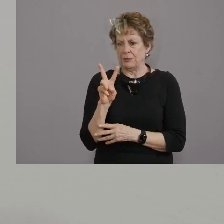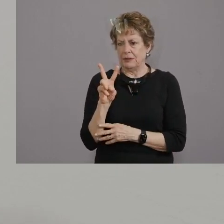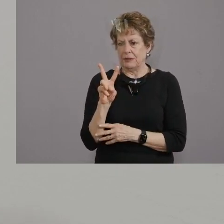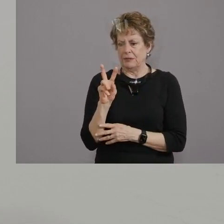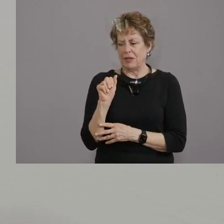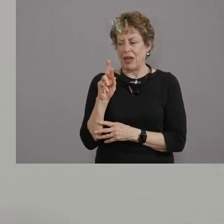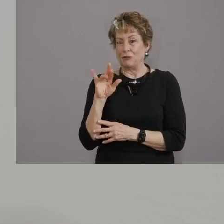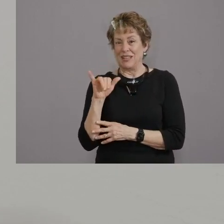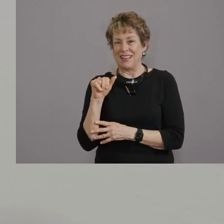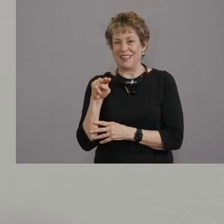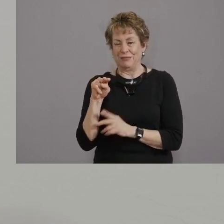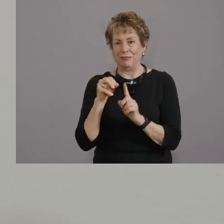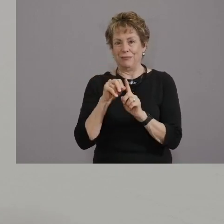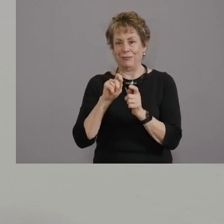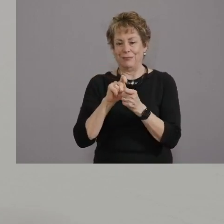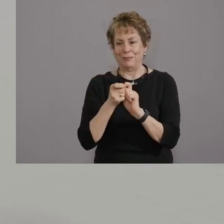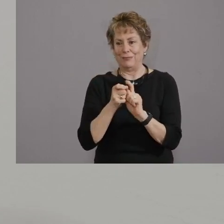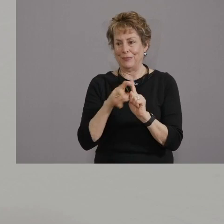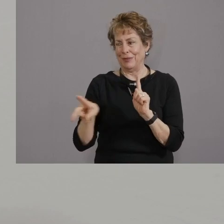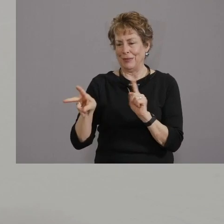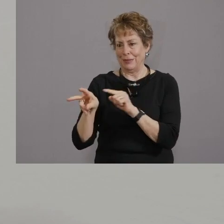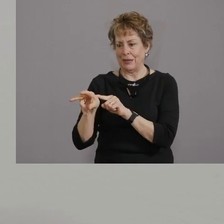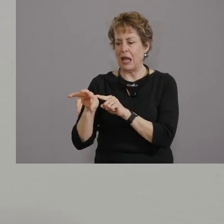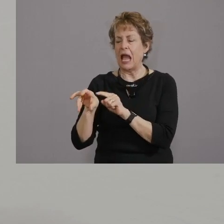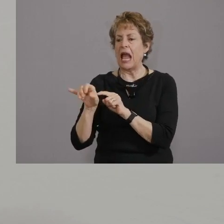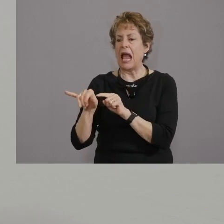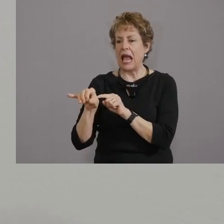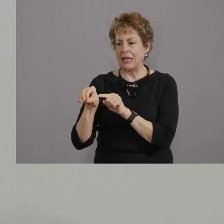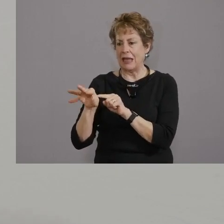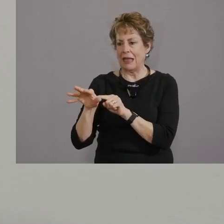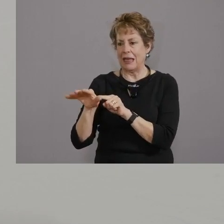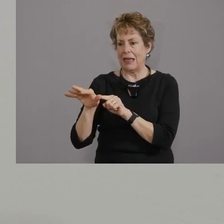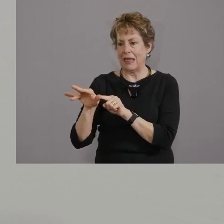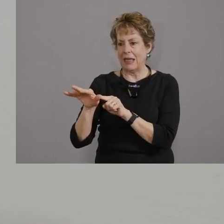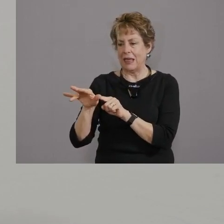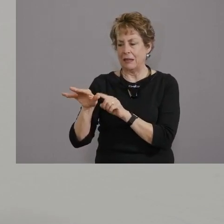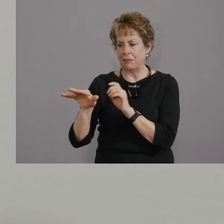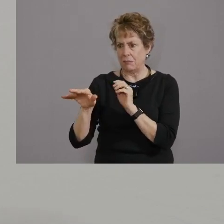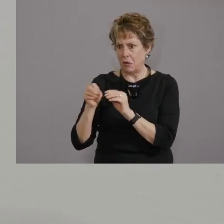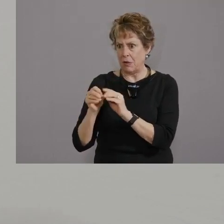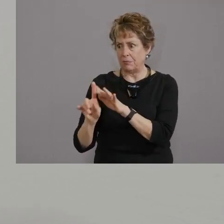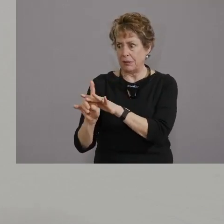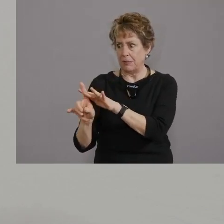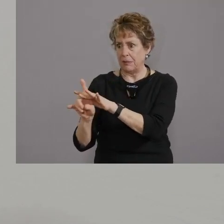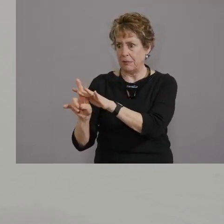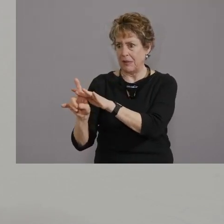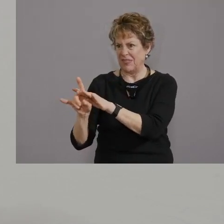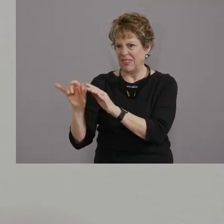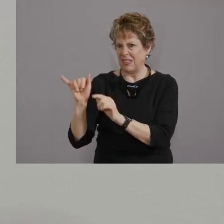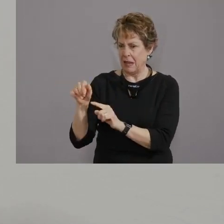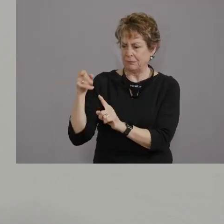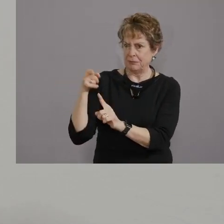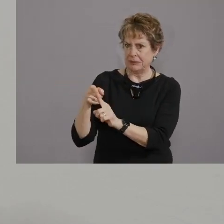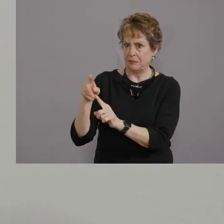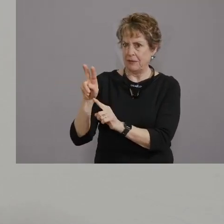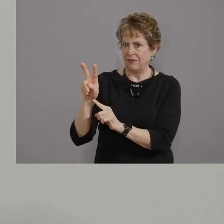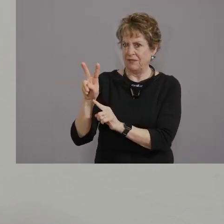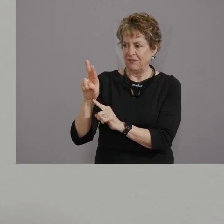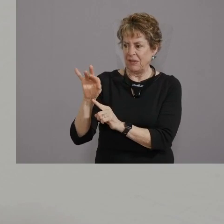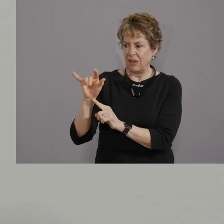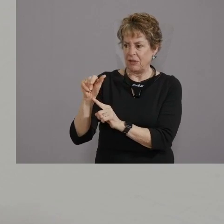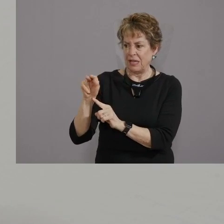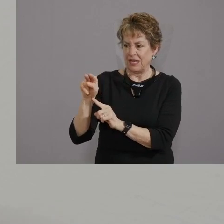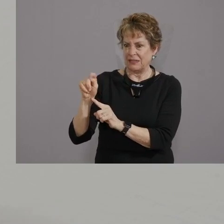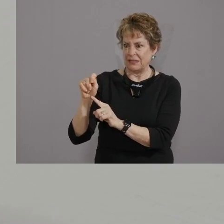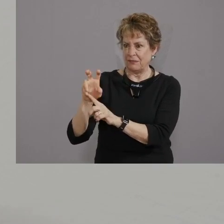starting to see a number of cases of this specific variant. I think that making sure that we have adequate